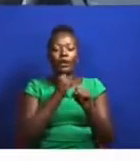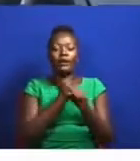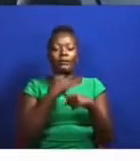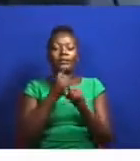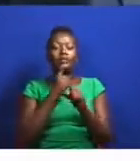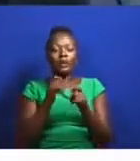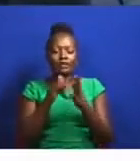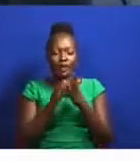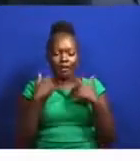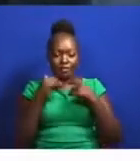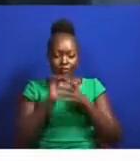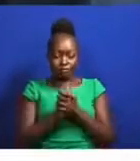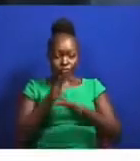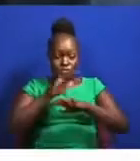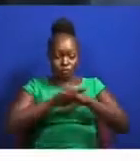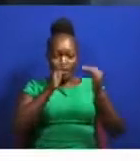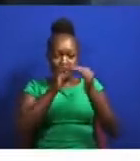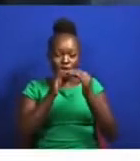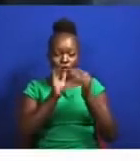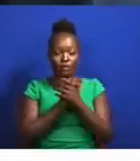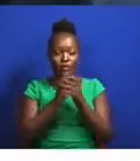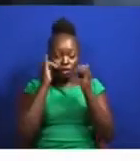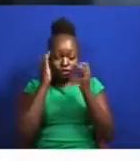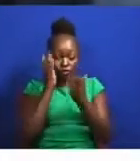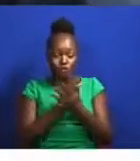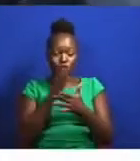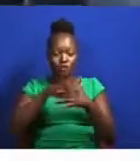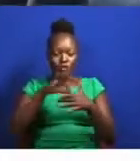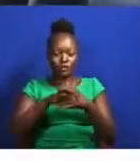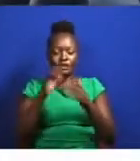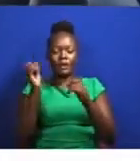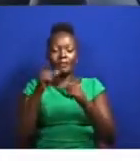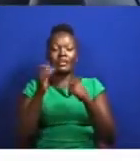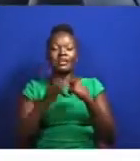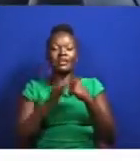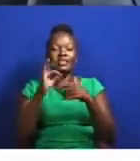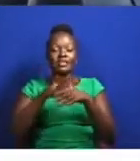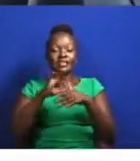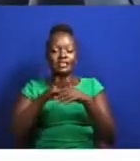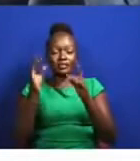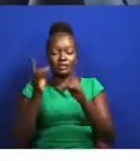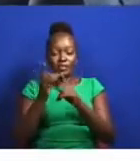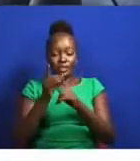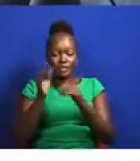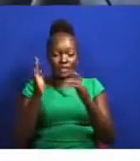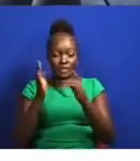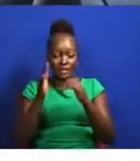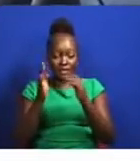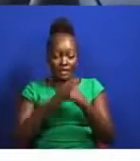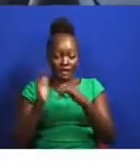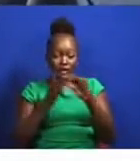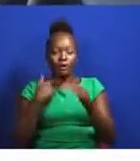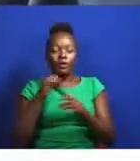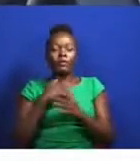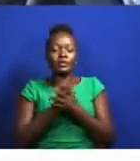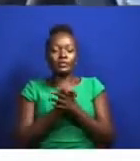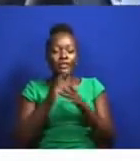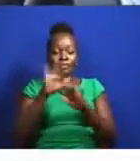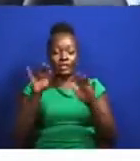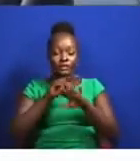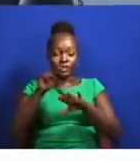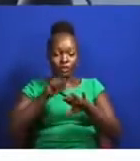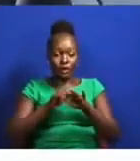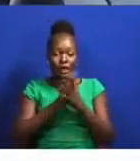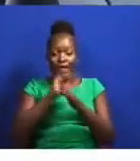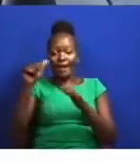ensure credible polls come August 9th. We roll out a national prayer at the national and the subnational